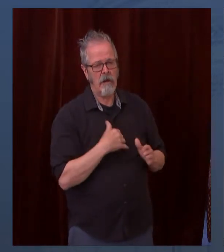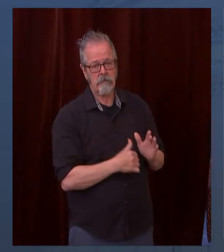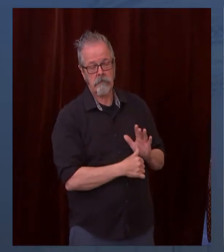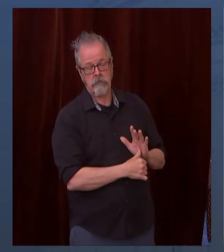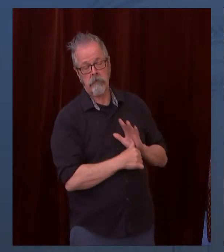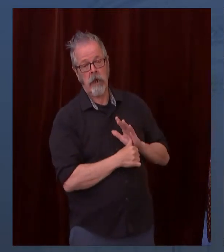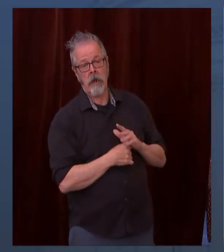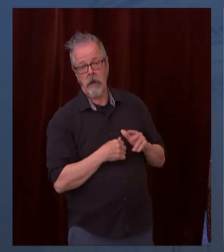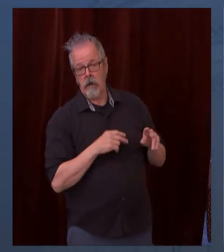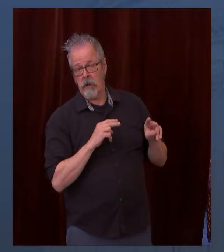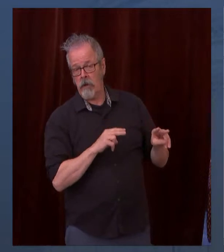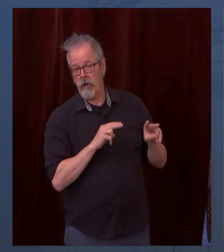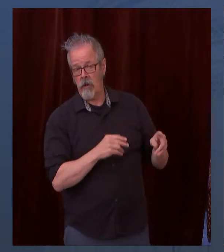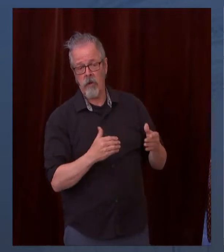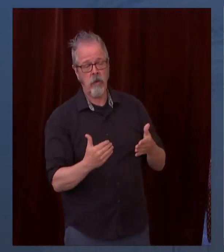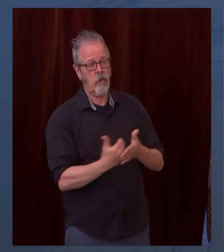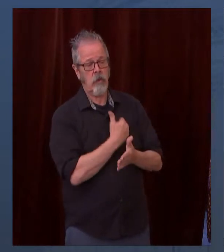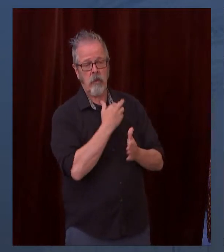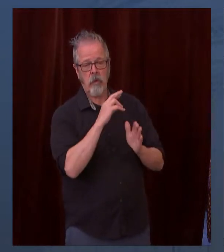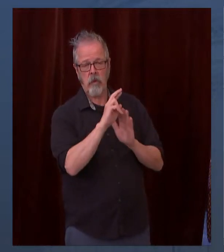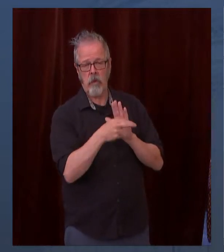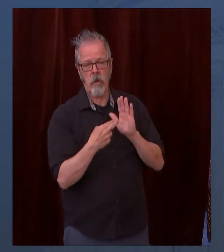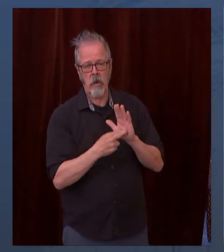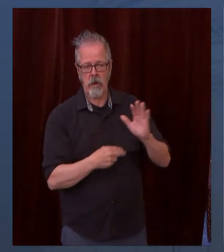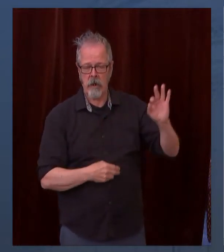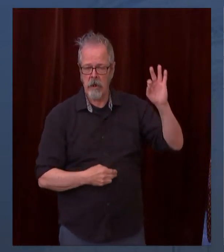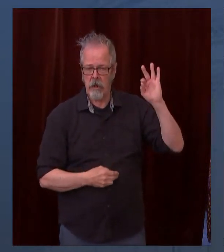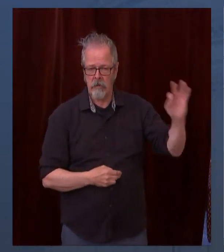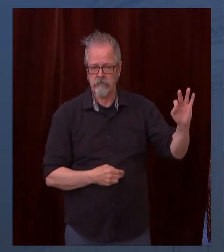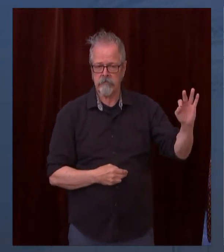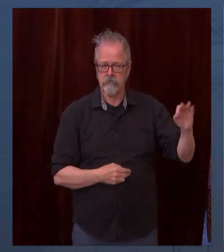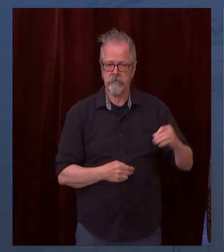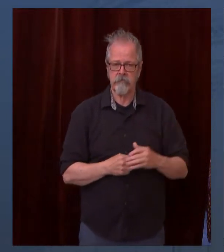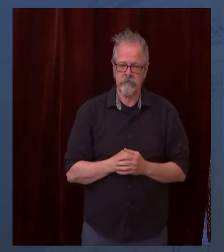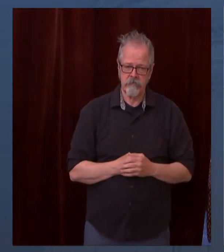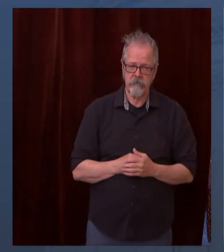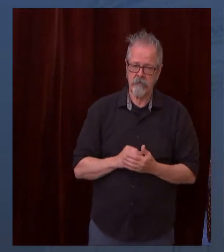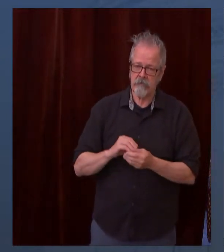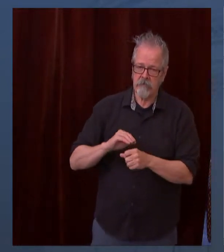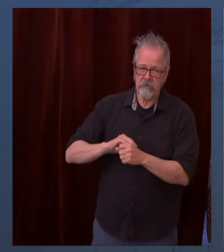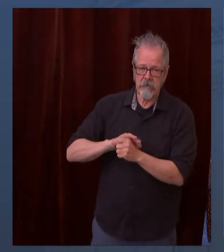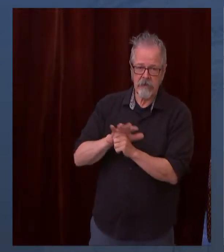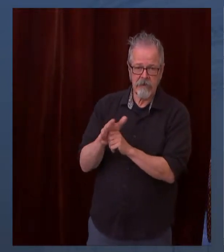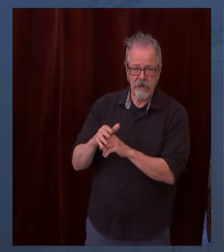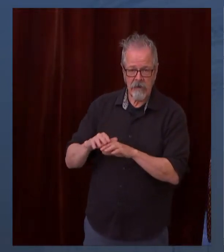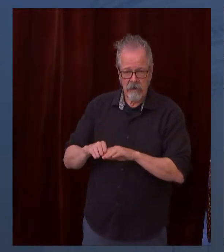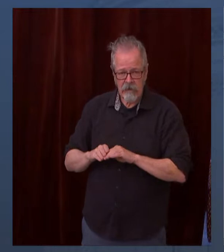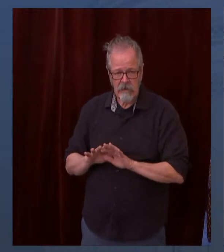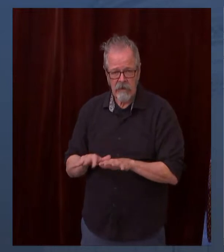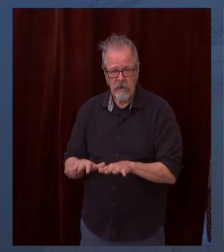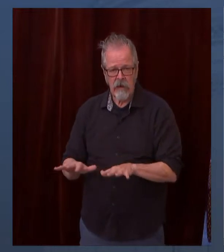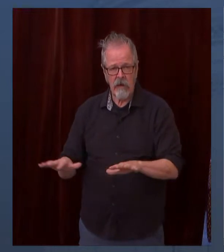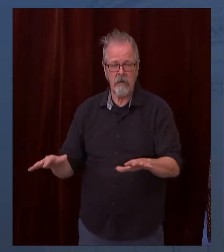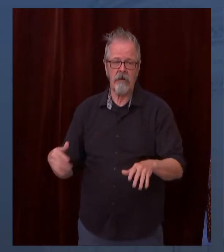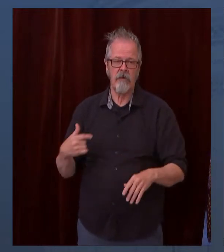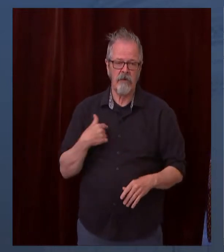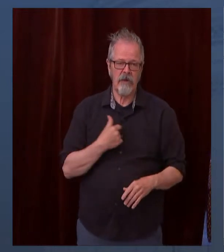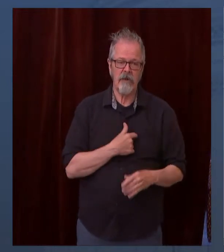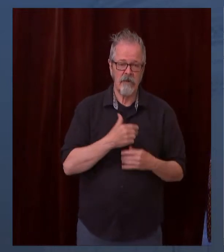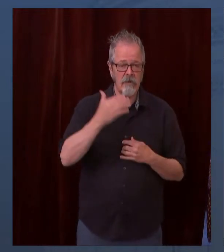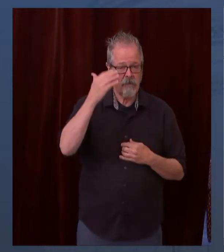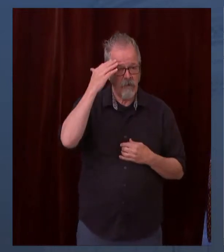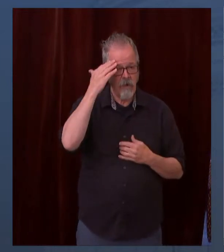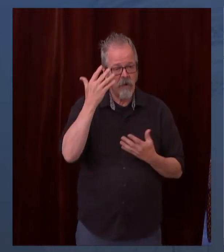role. As far as ending this pandemic goes, we all know what we need or should need to do or should do or can